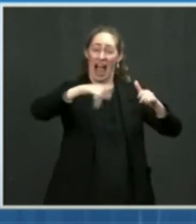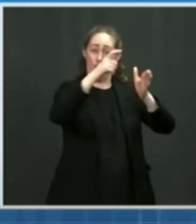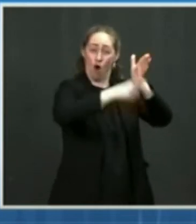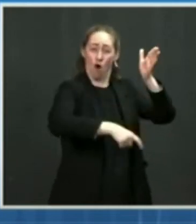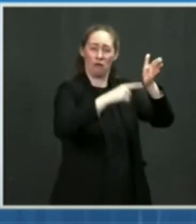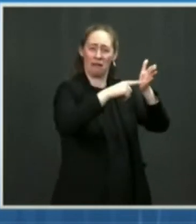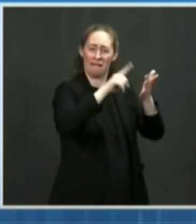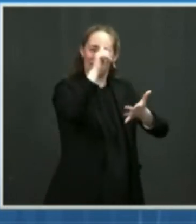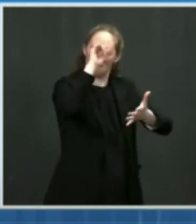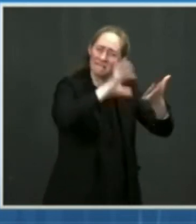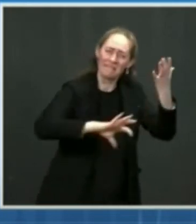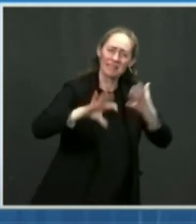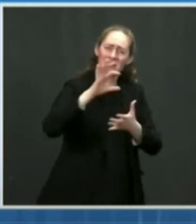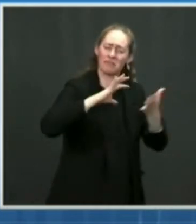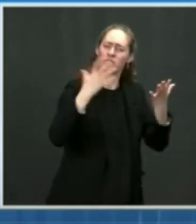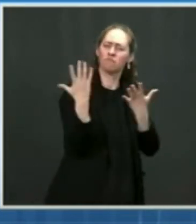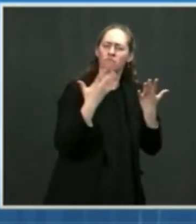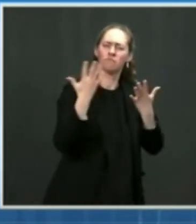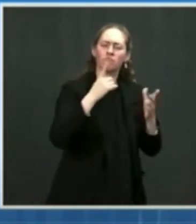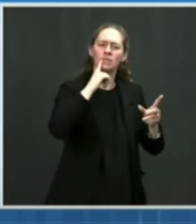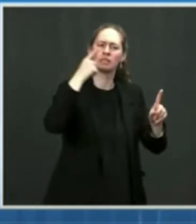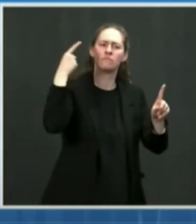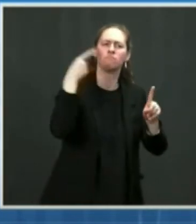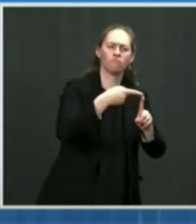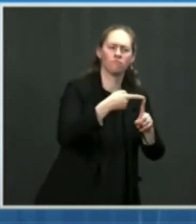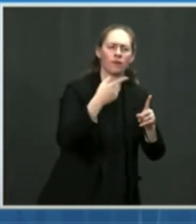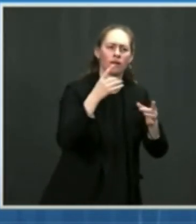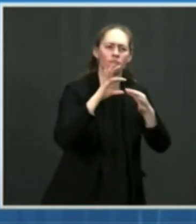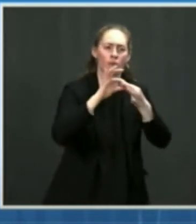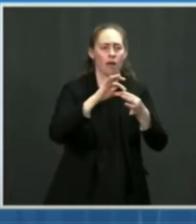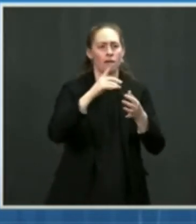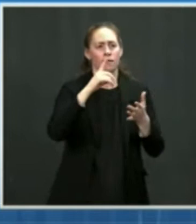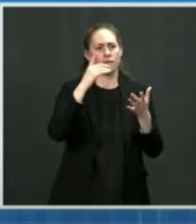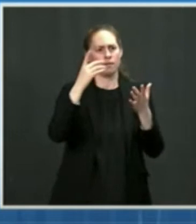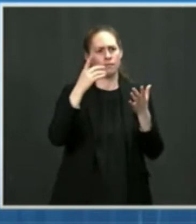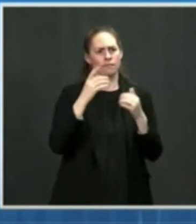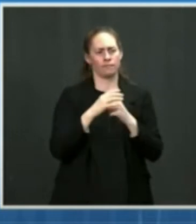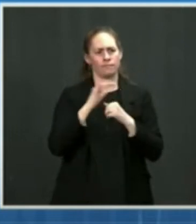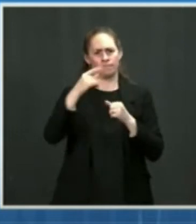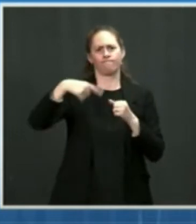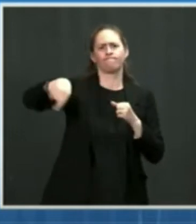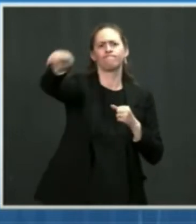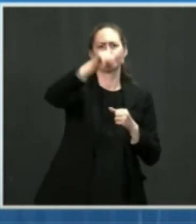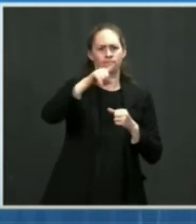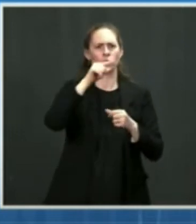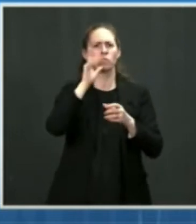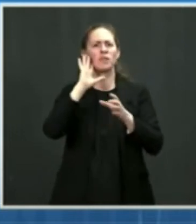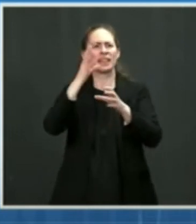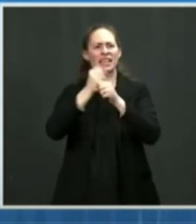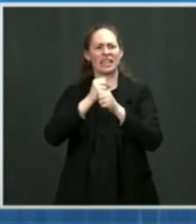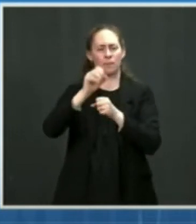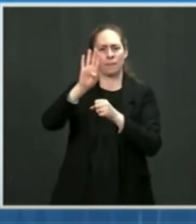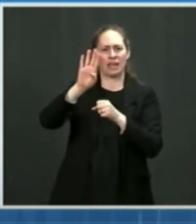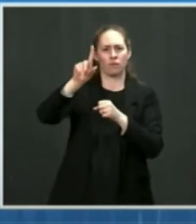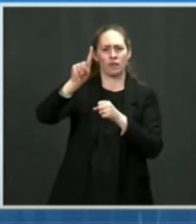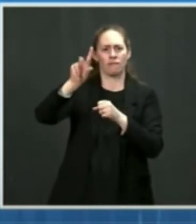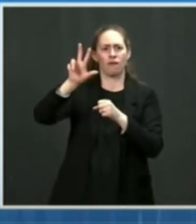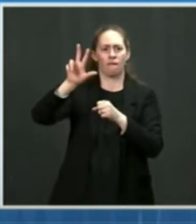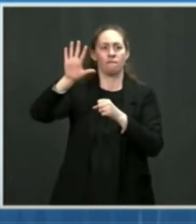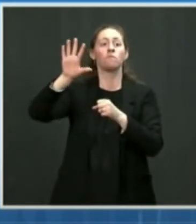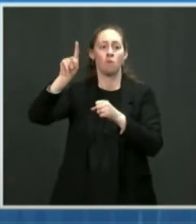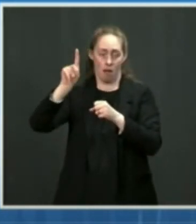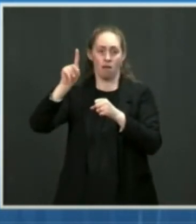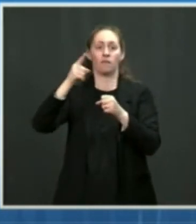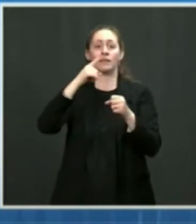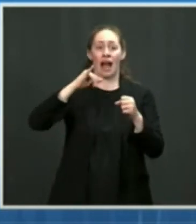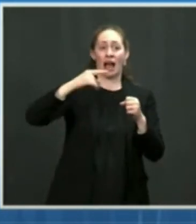seem like you were more likely to get the 351 if, in fact, you were vaccinated against the mRNA. That wasn't